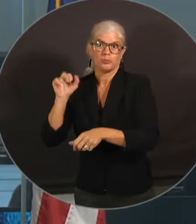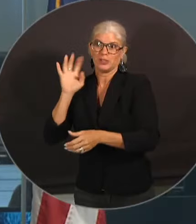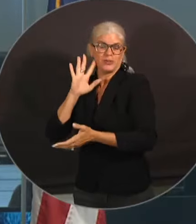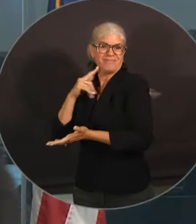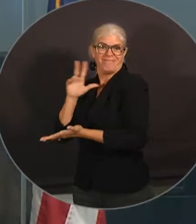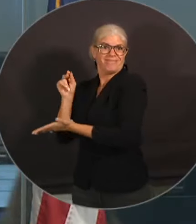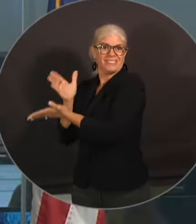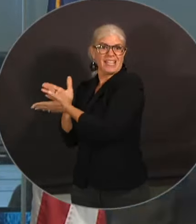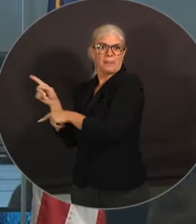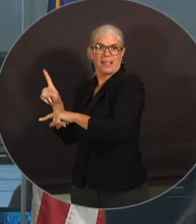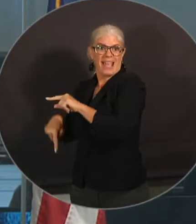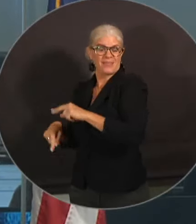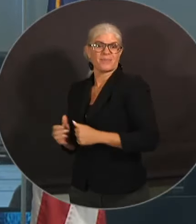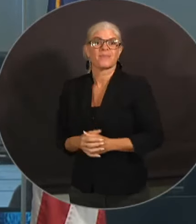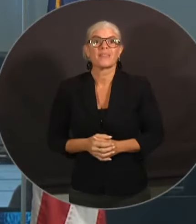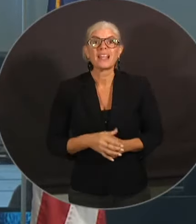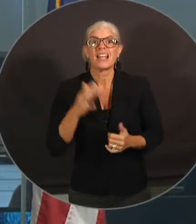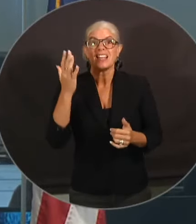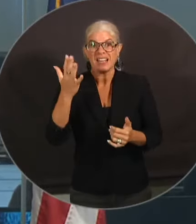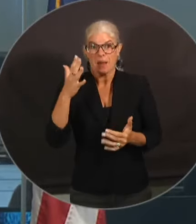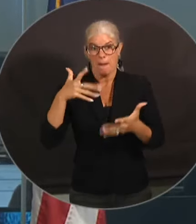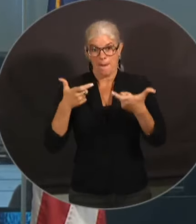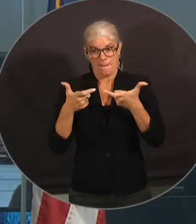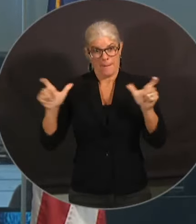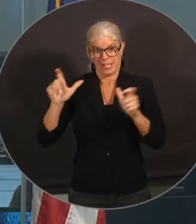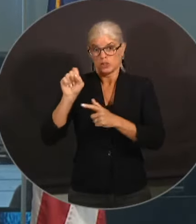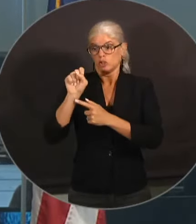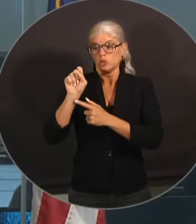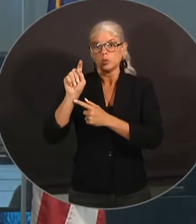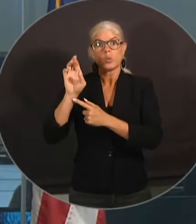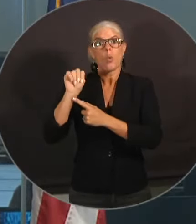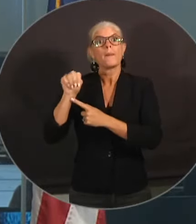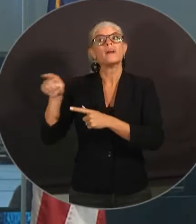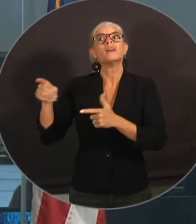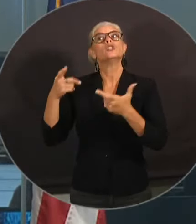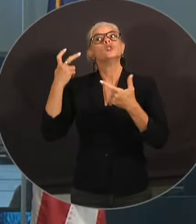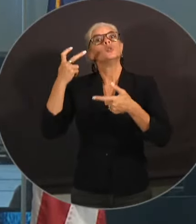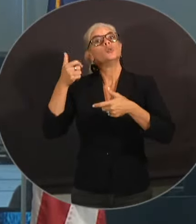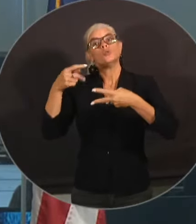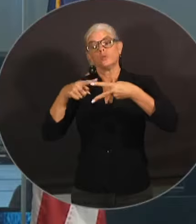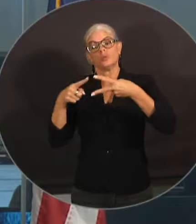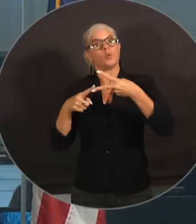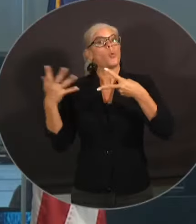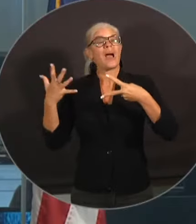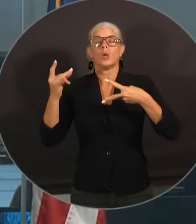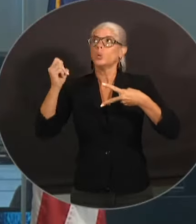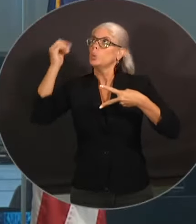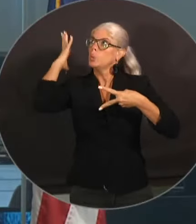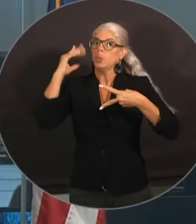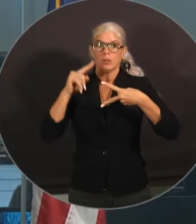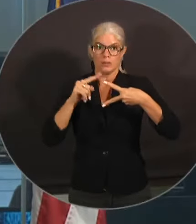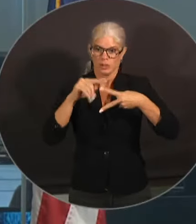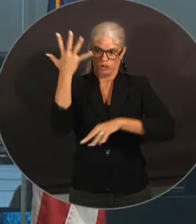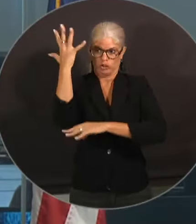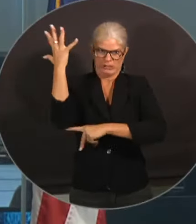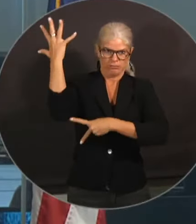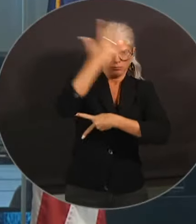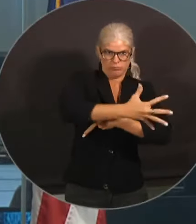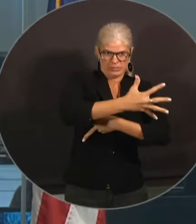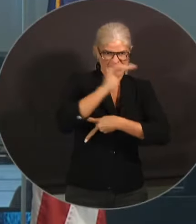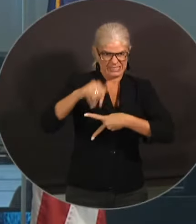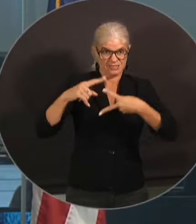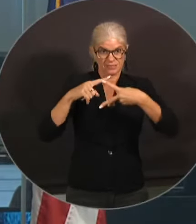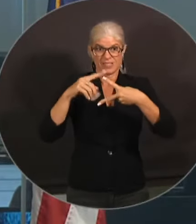in major storms, two of the greatest dangers are tree limbs falling on roofs, as well as